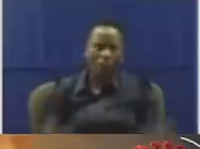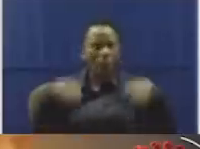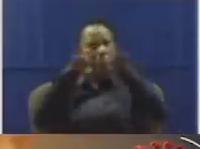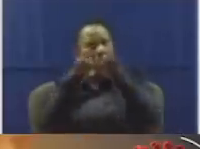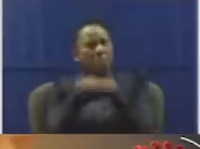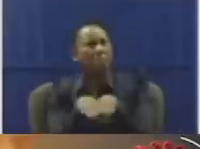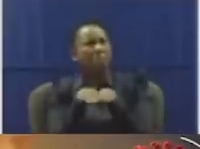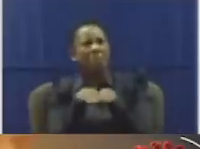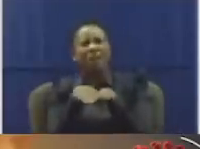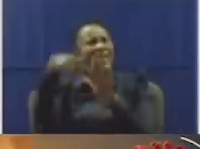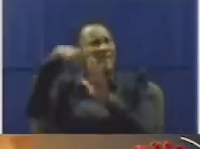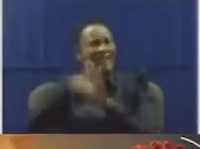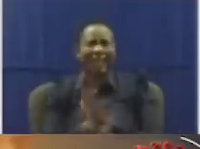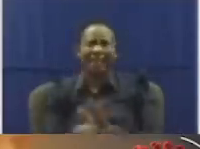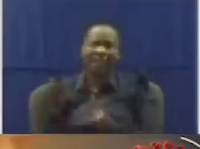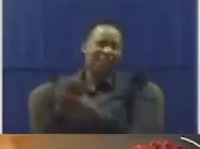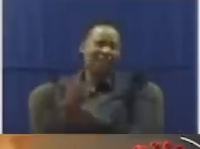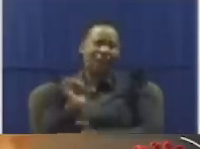detail of the case?